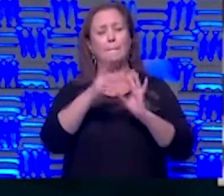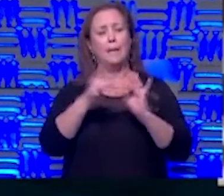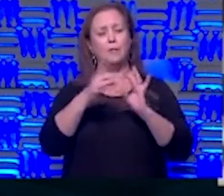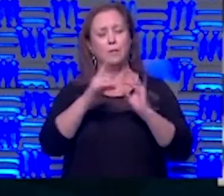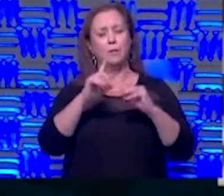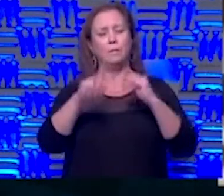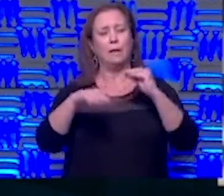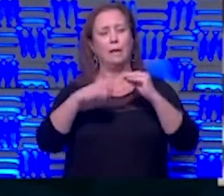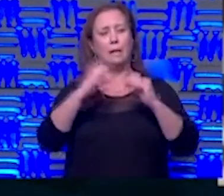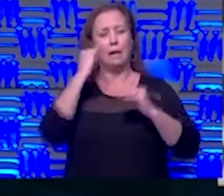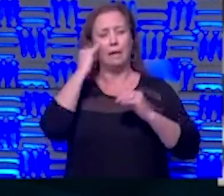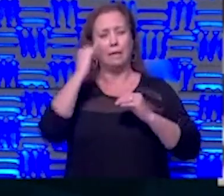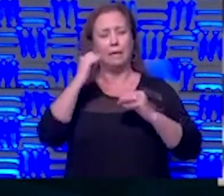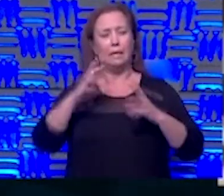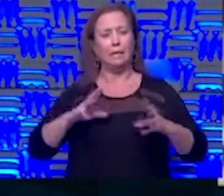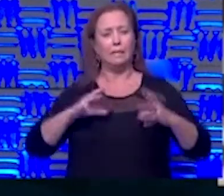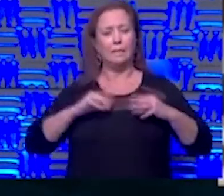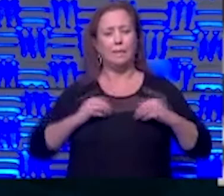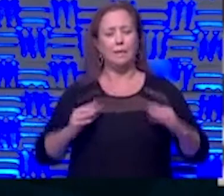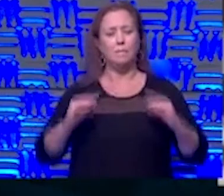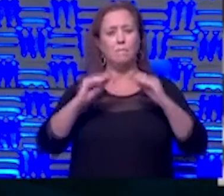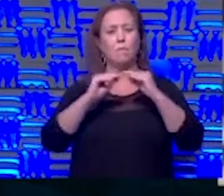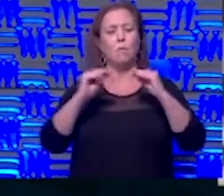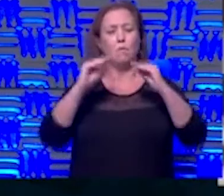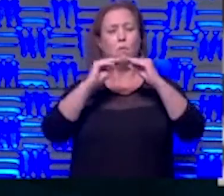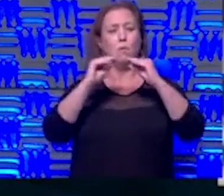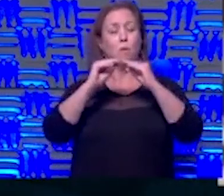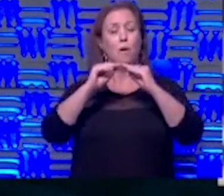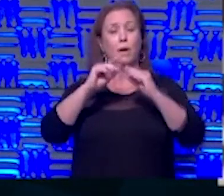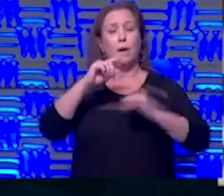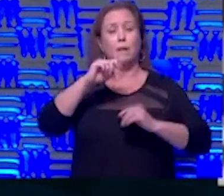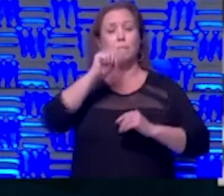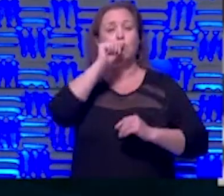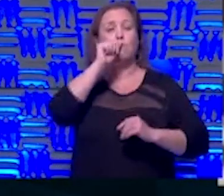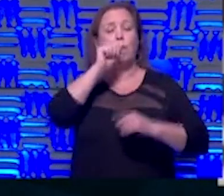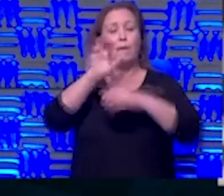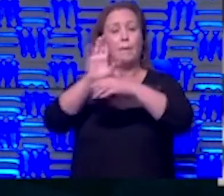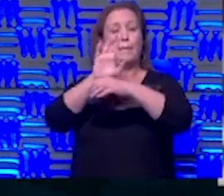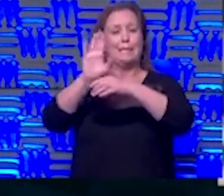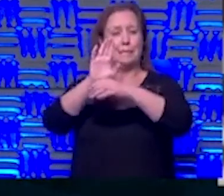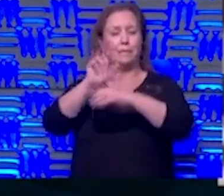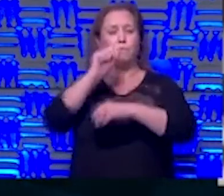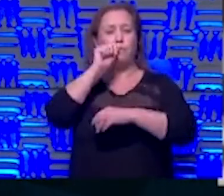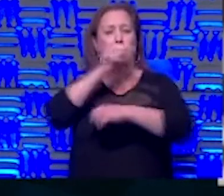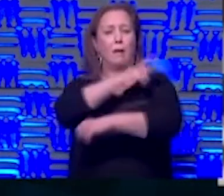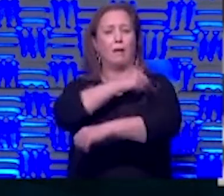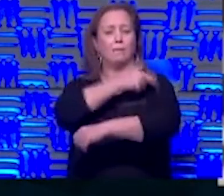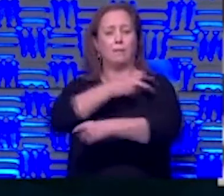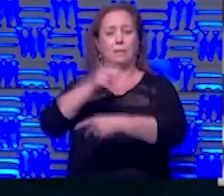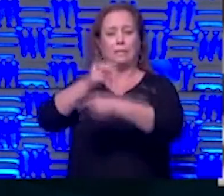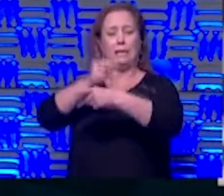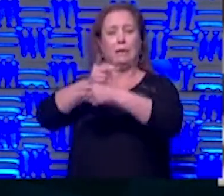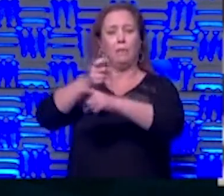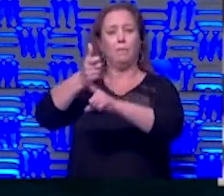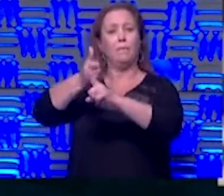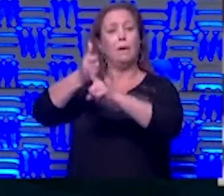idea of taking on more efforts in the private sector of trying to care for those